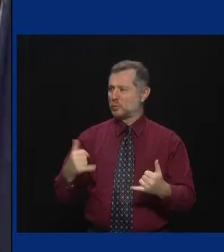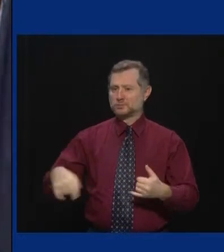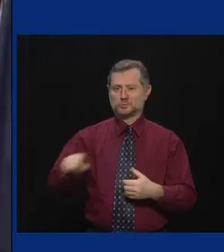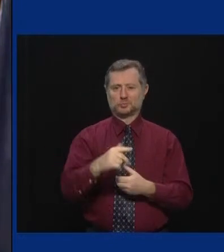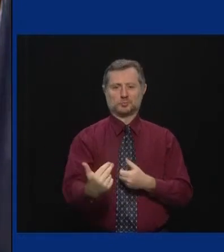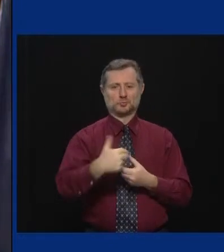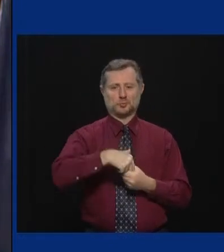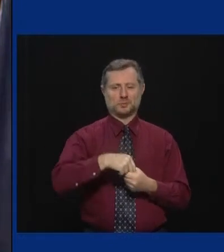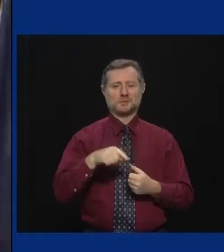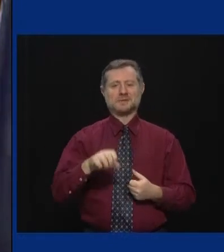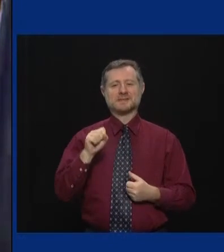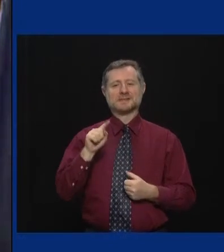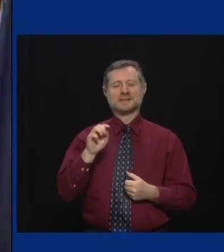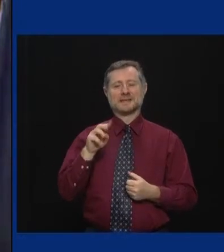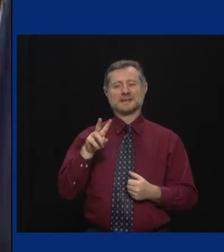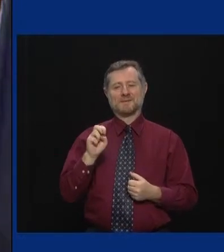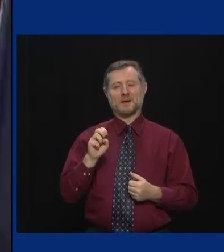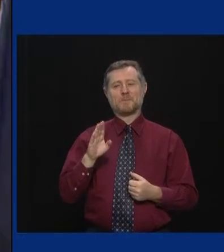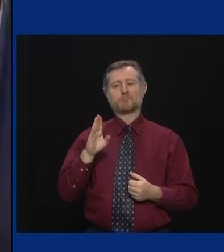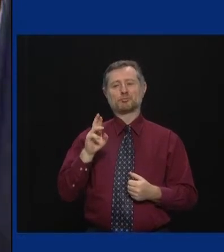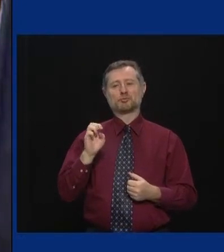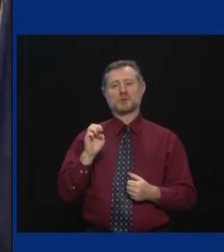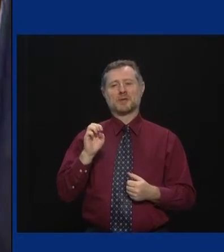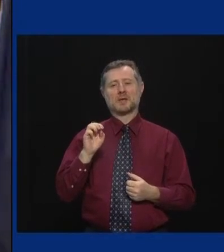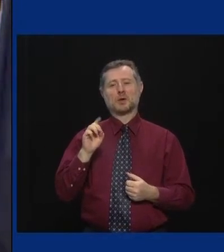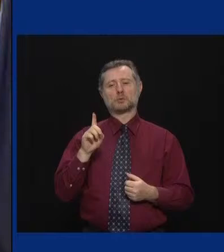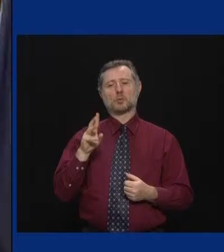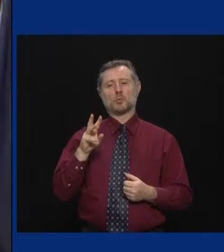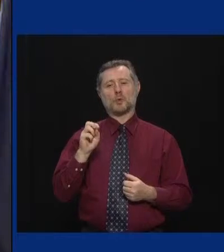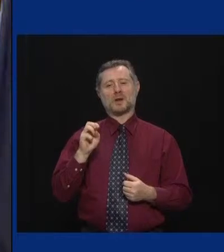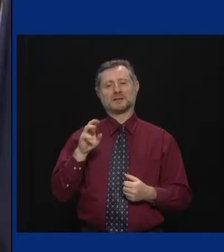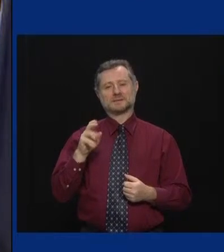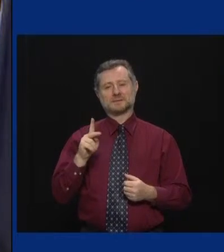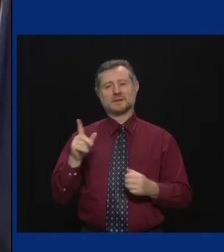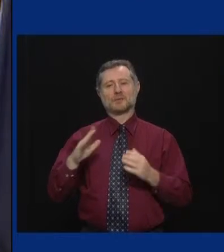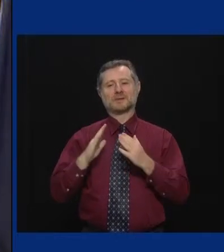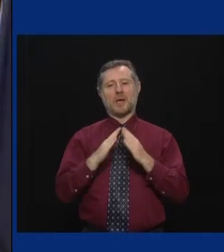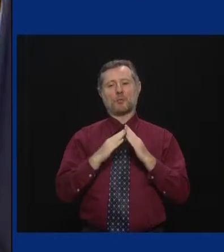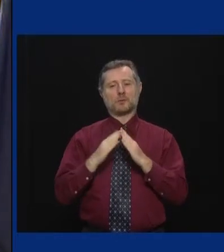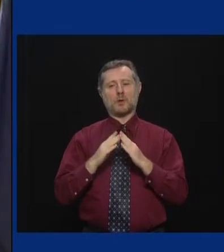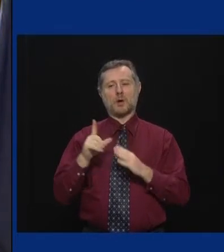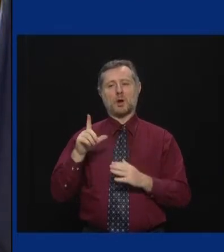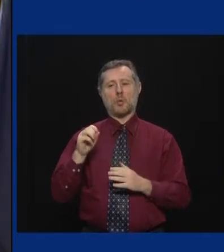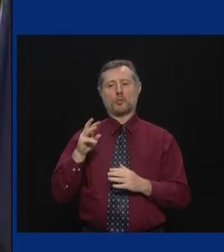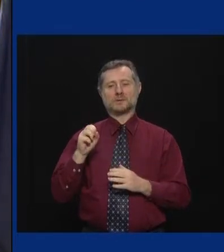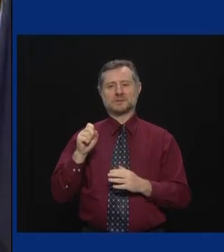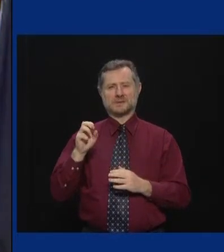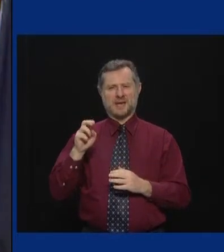Broderick, Town of Lewiston Supervisor. Please give Steve a nice warm round of applause.